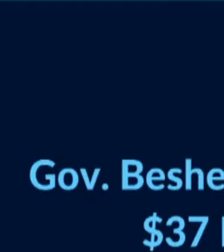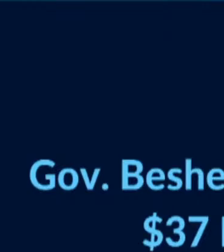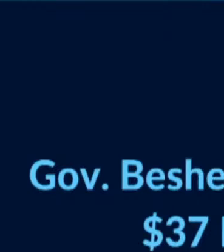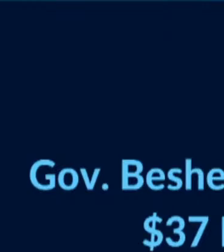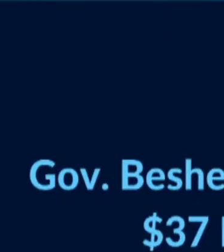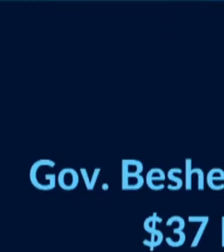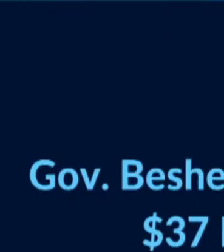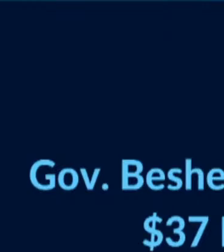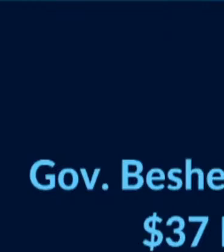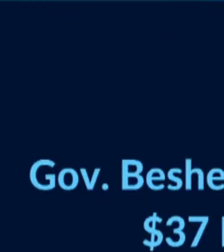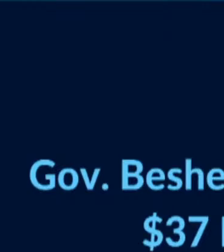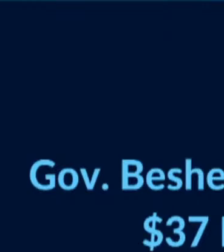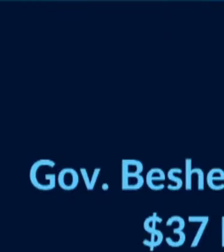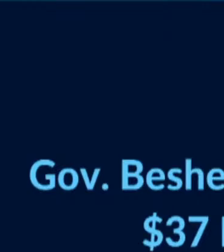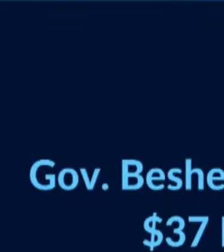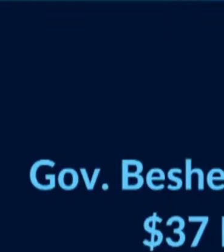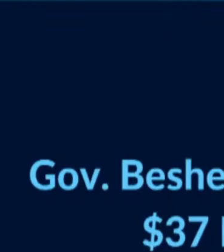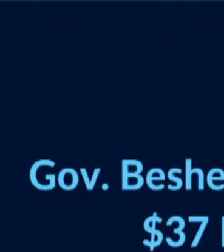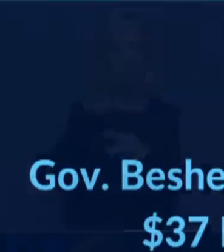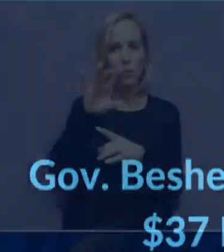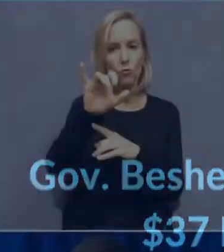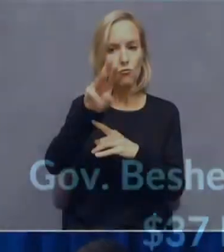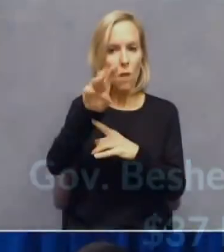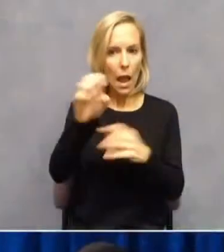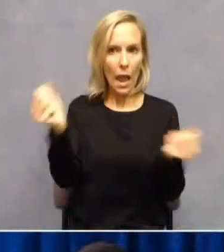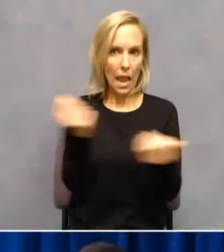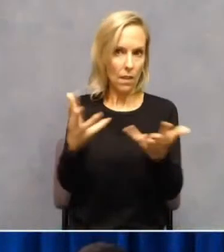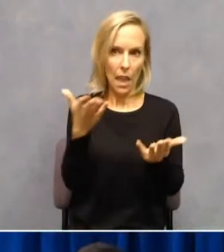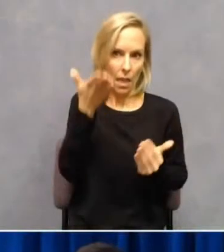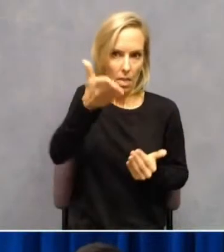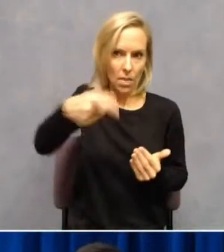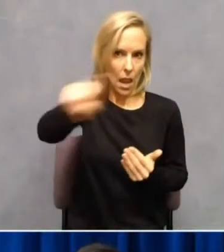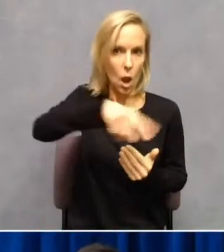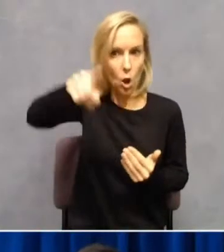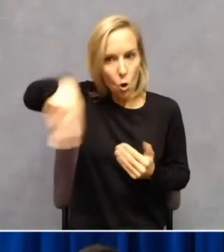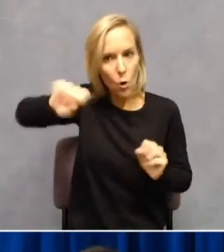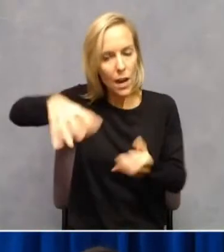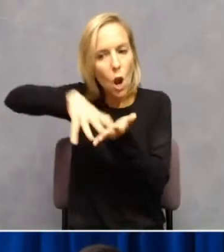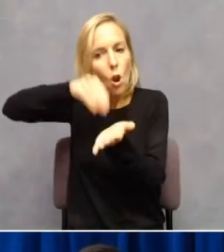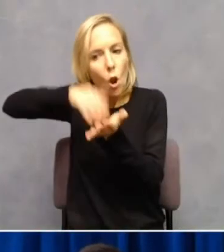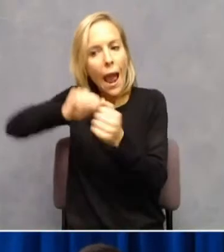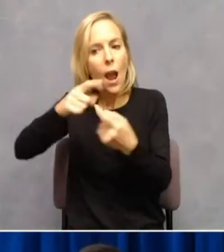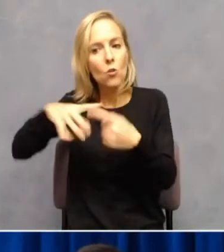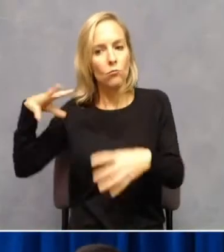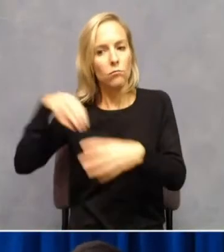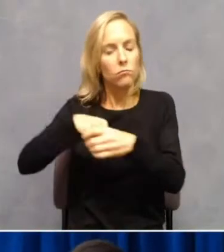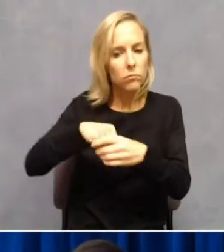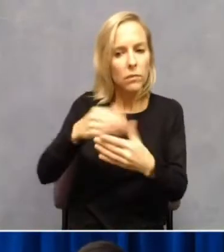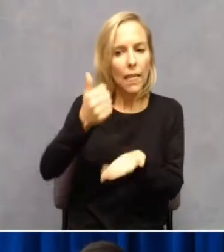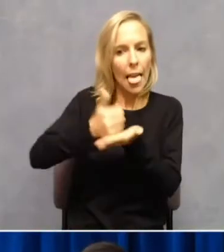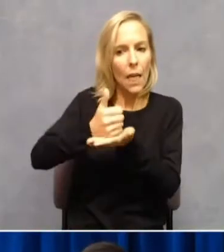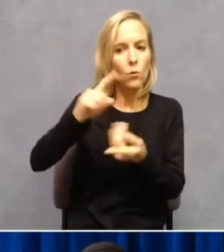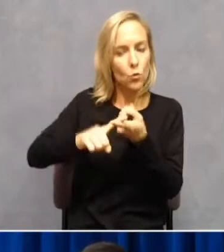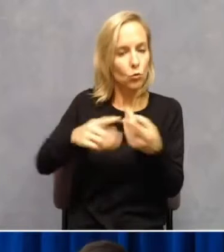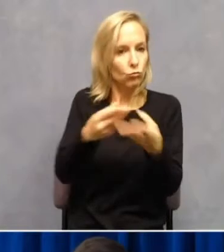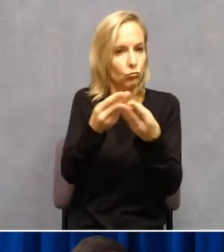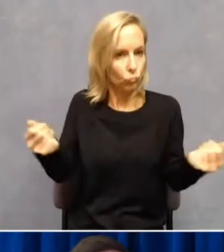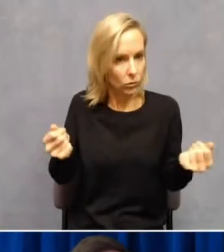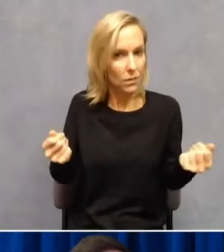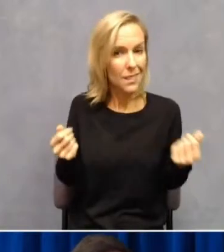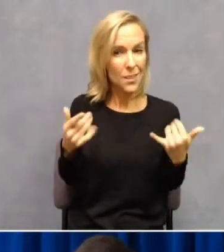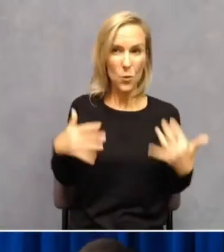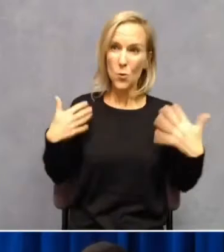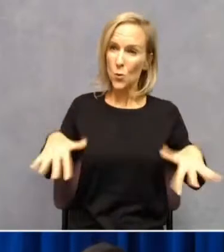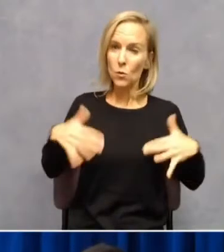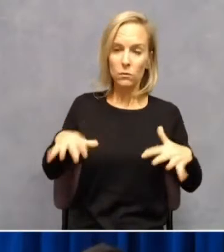evil is out there, and everyone can learn how they can be a part of the solution. Domestic violence is an epidemic. It impacts over 10